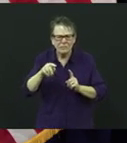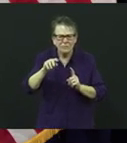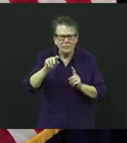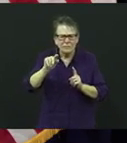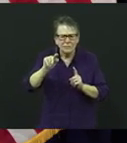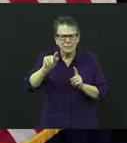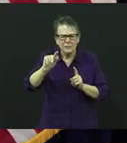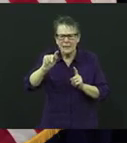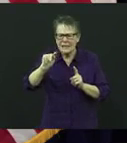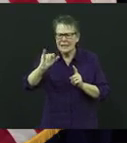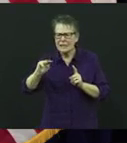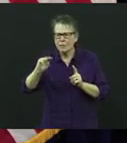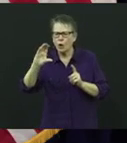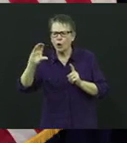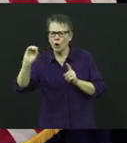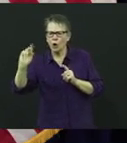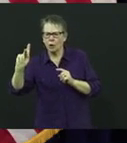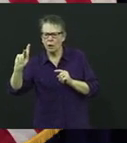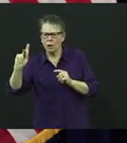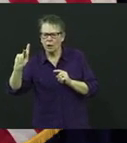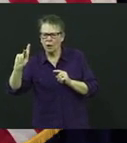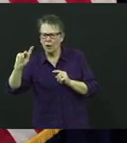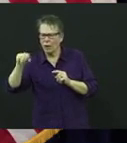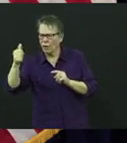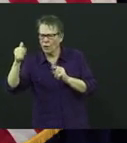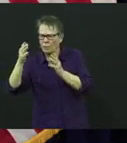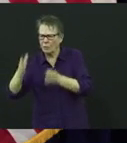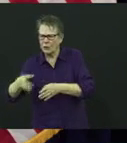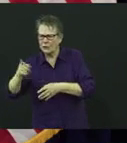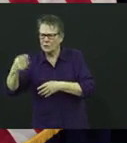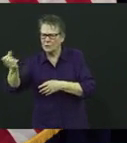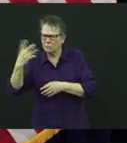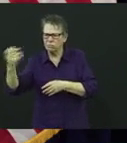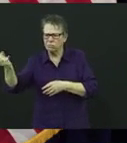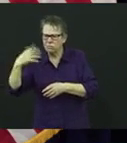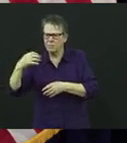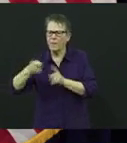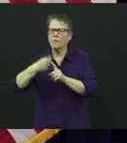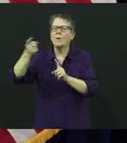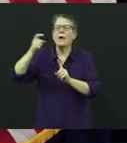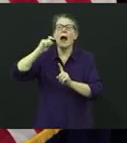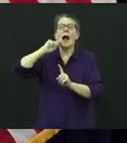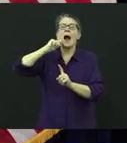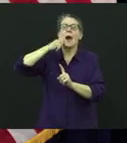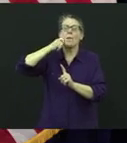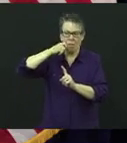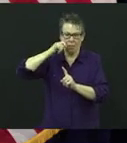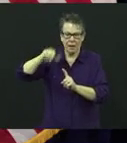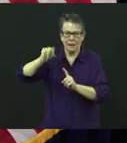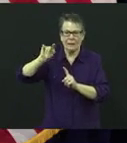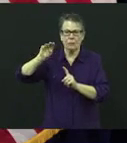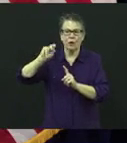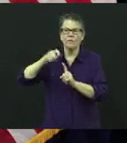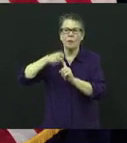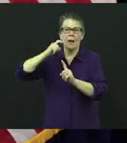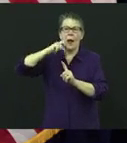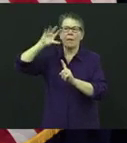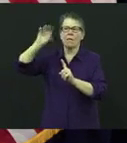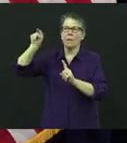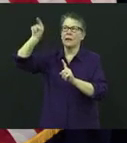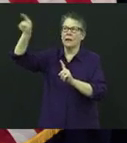Jackson, they've offered to send us some gear. Glaxo, Walgreens have stepped up. We